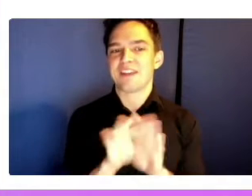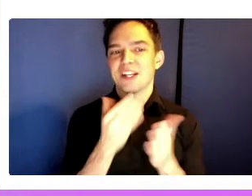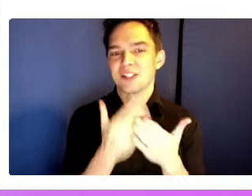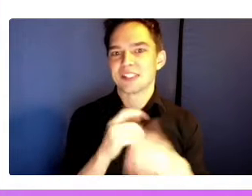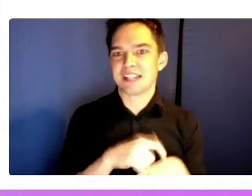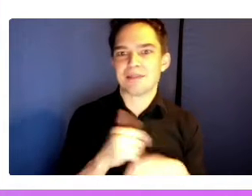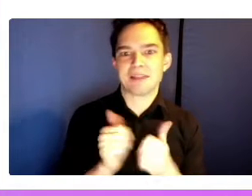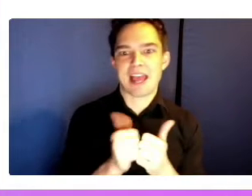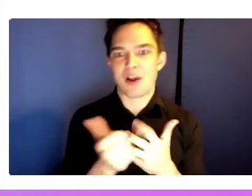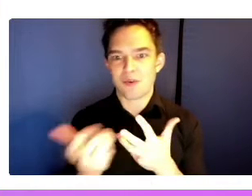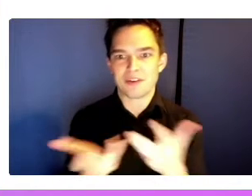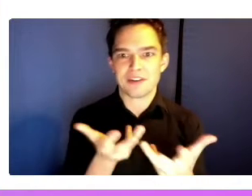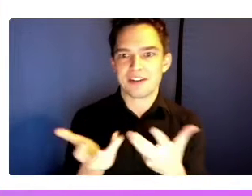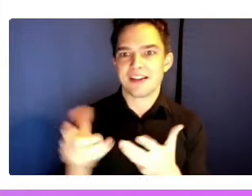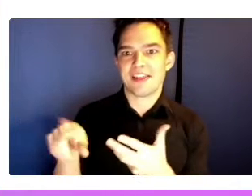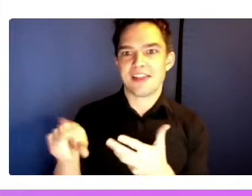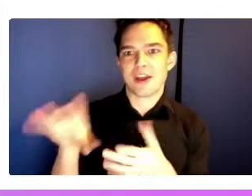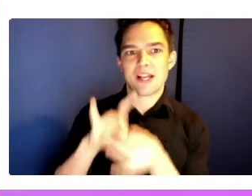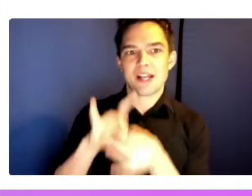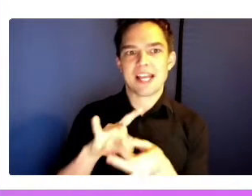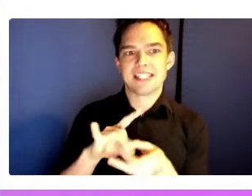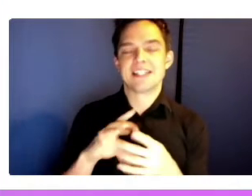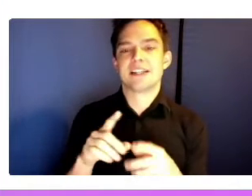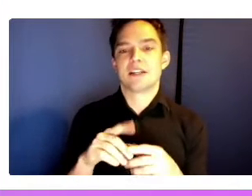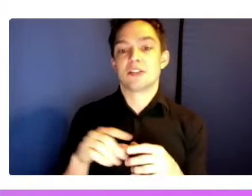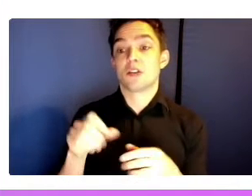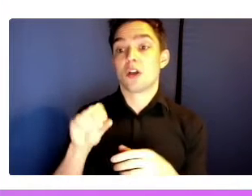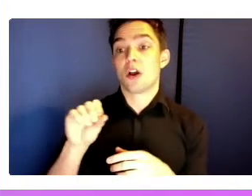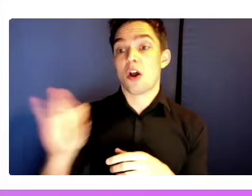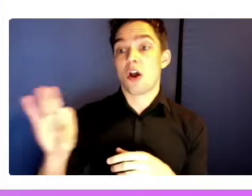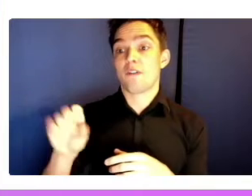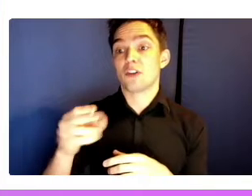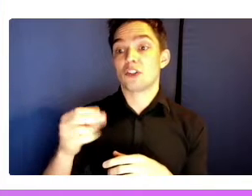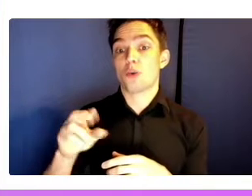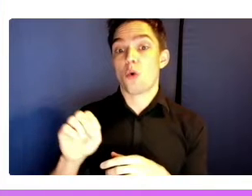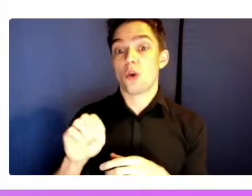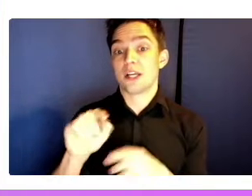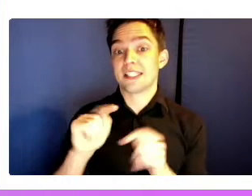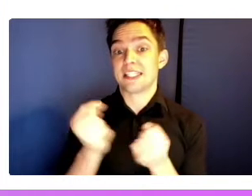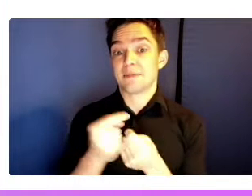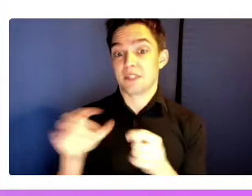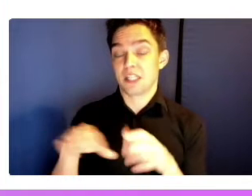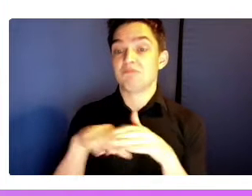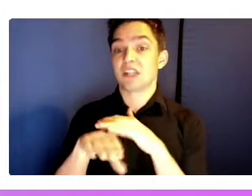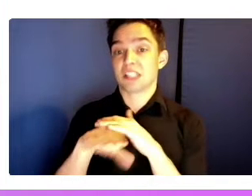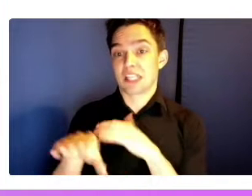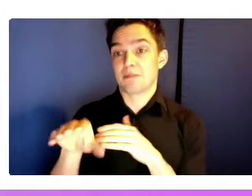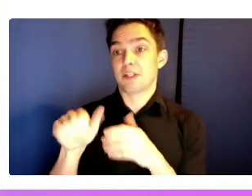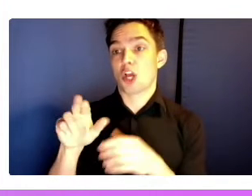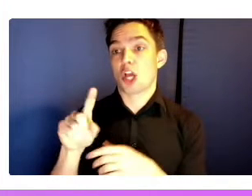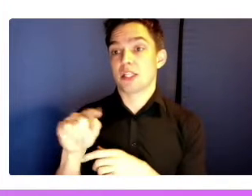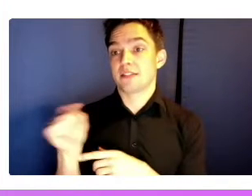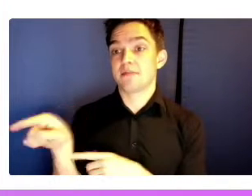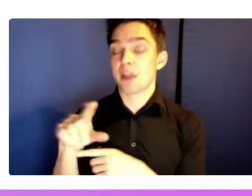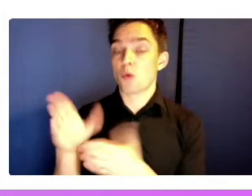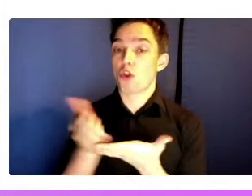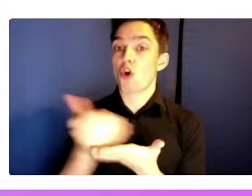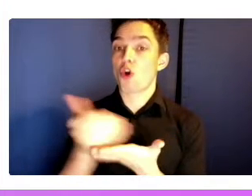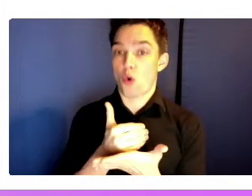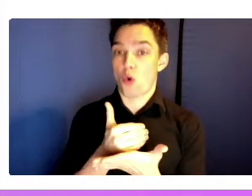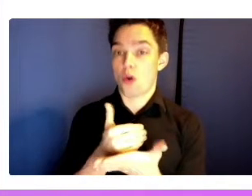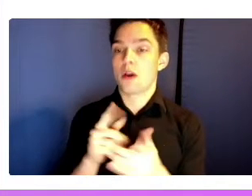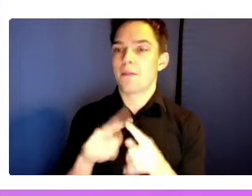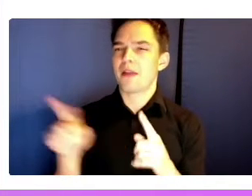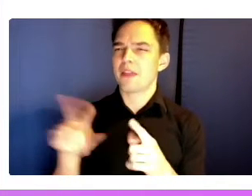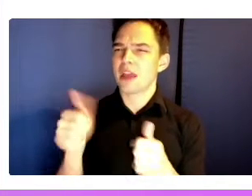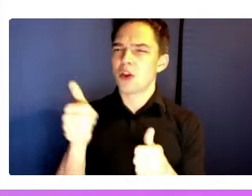how they were related. And the offshore team that did the accessibility audit, they were very thorough but they ranked